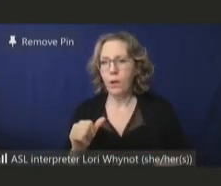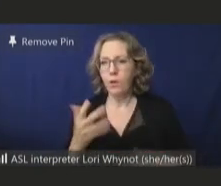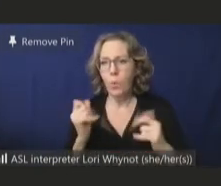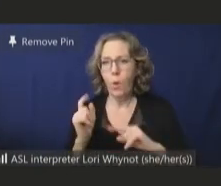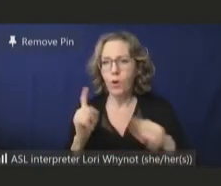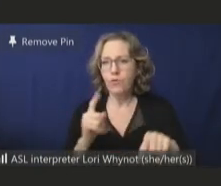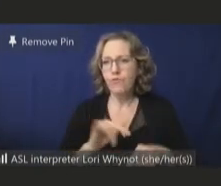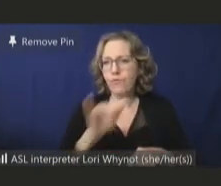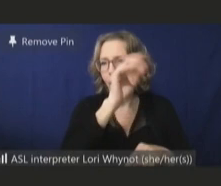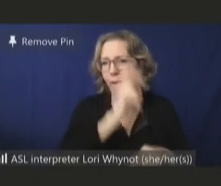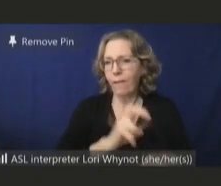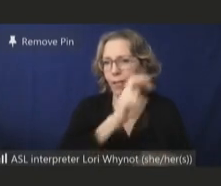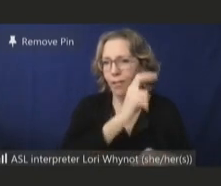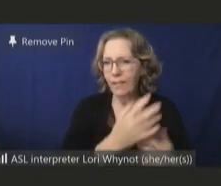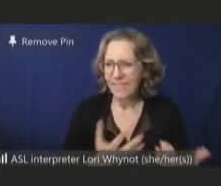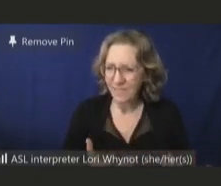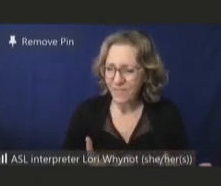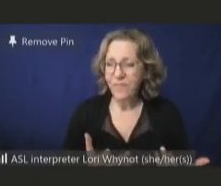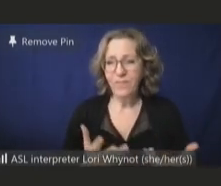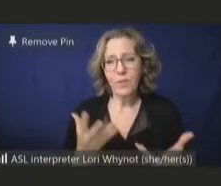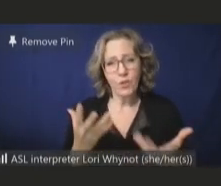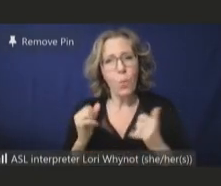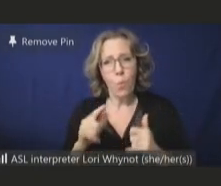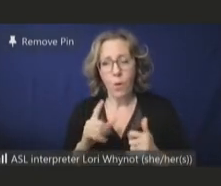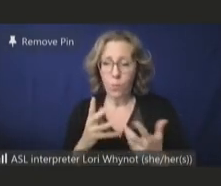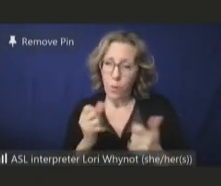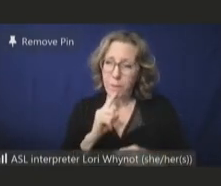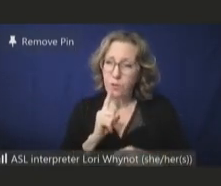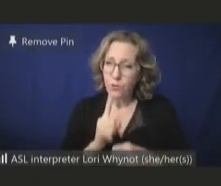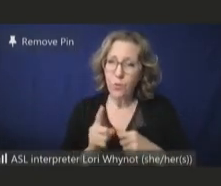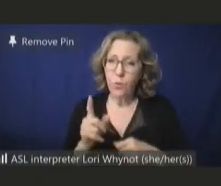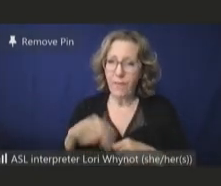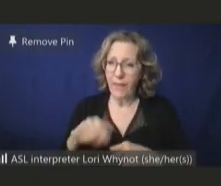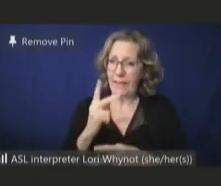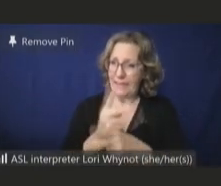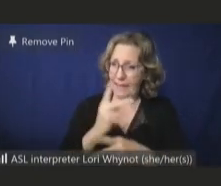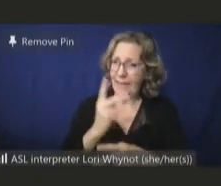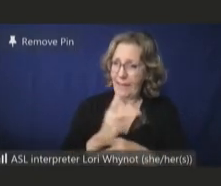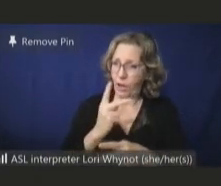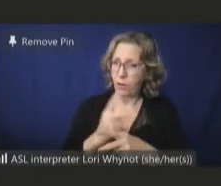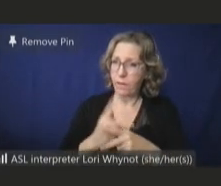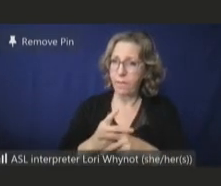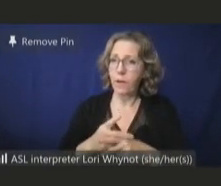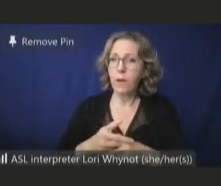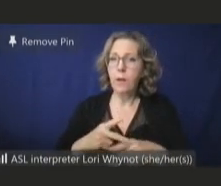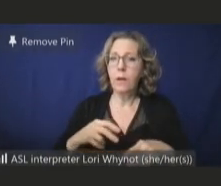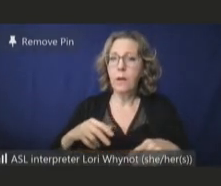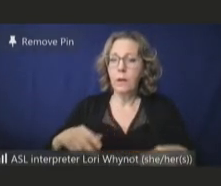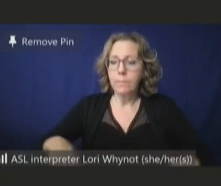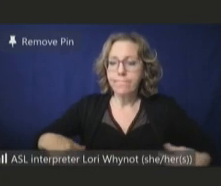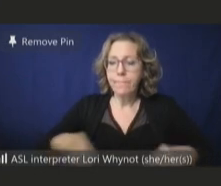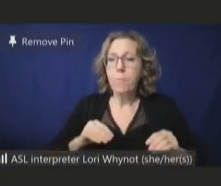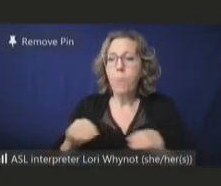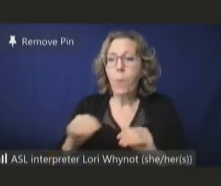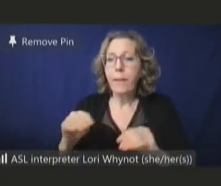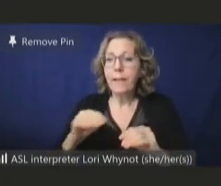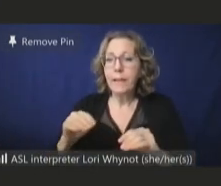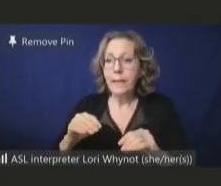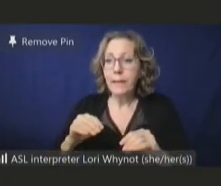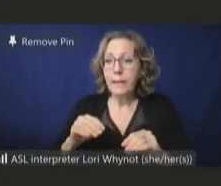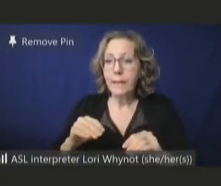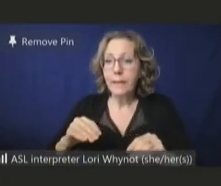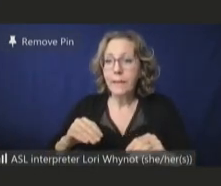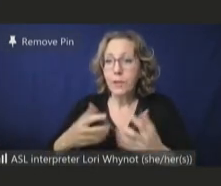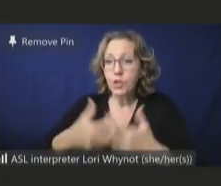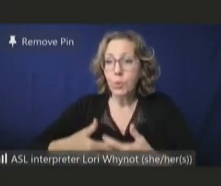damaged by airlines, and that there's a clear process that they take accountability when they are damaged, I know that happens all too frequently to myself and a lot of